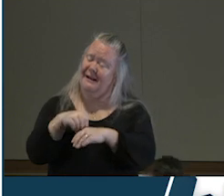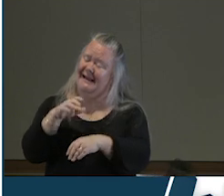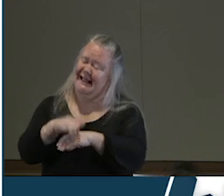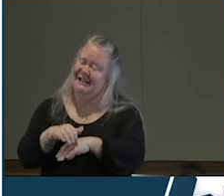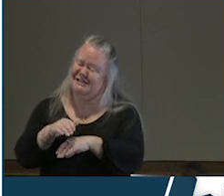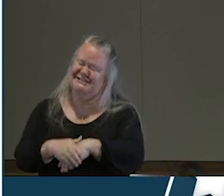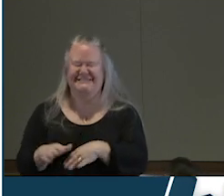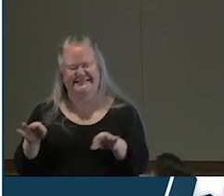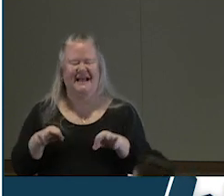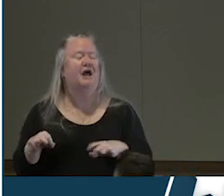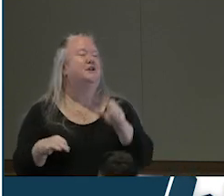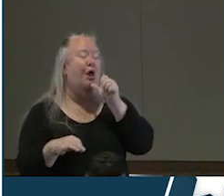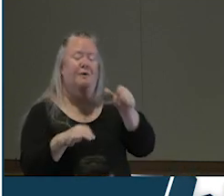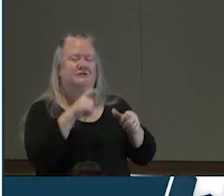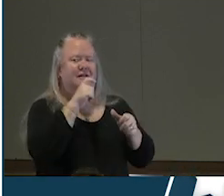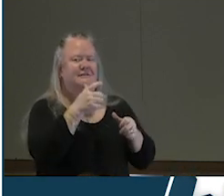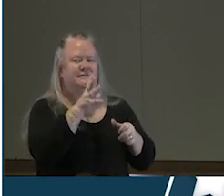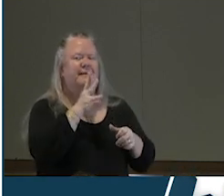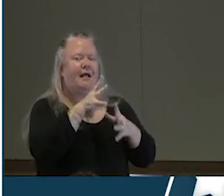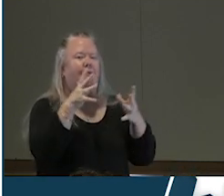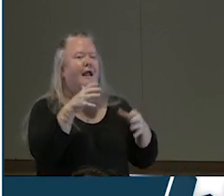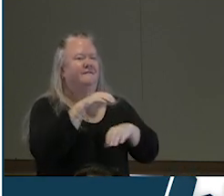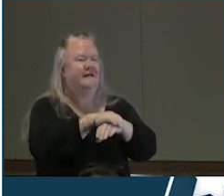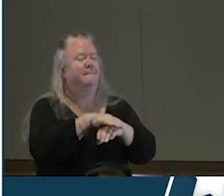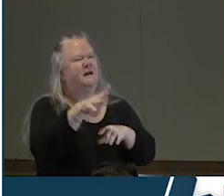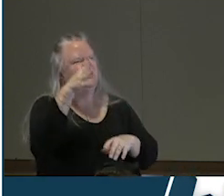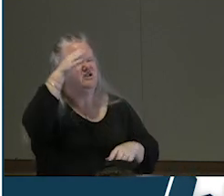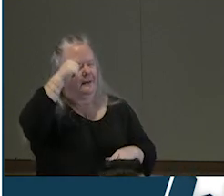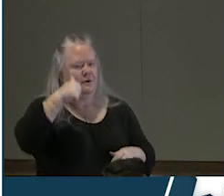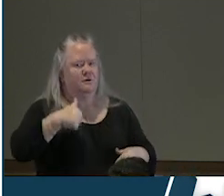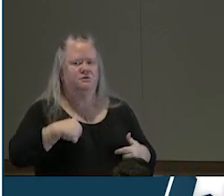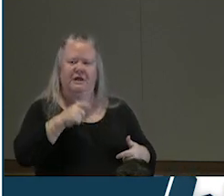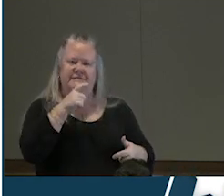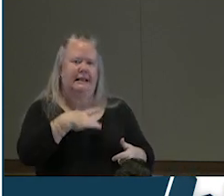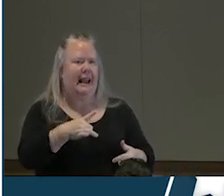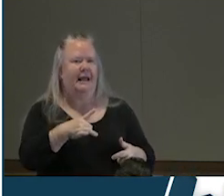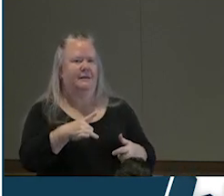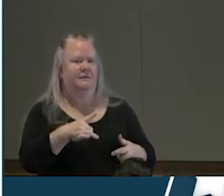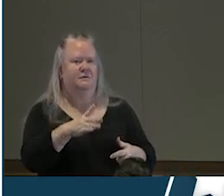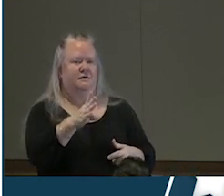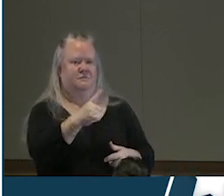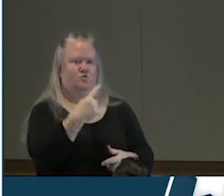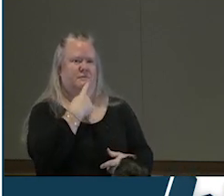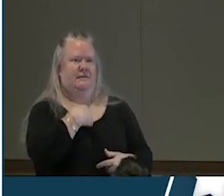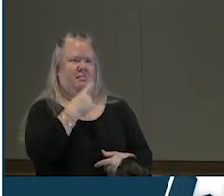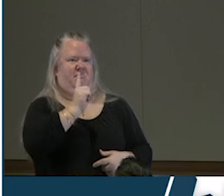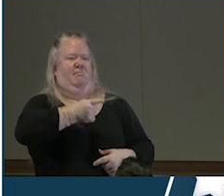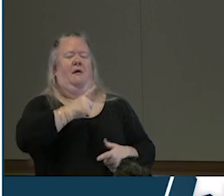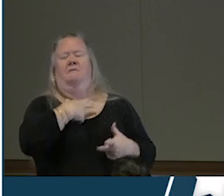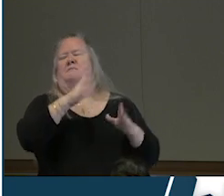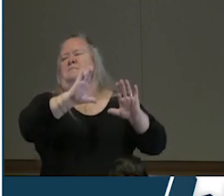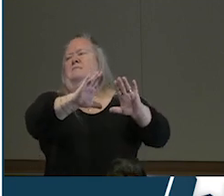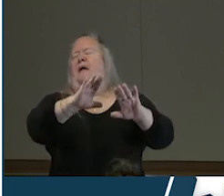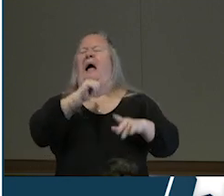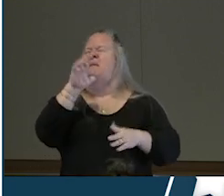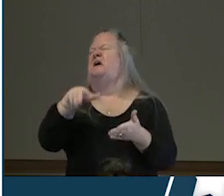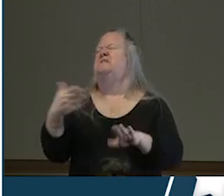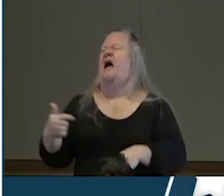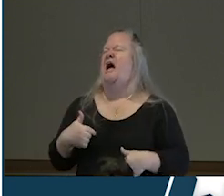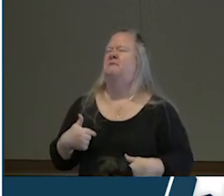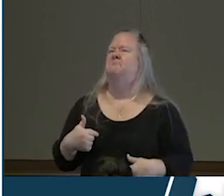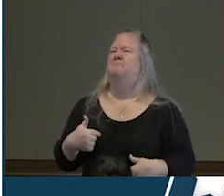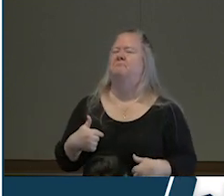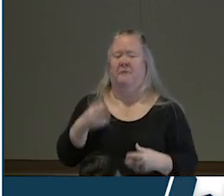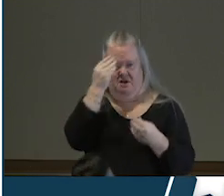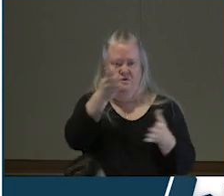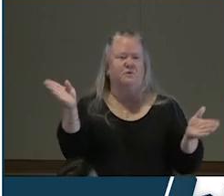She speaks very little English, but she's very stubborn, so she doesn't like to take direction. First of all, she's like, I'm not gonna die.